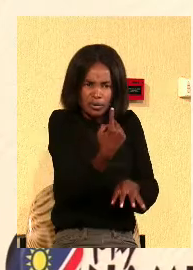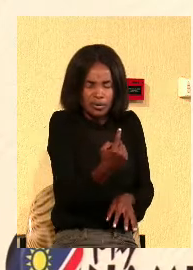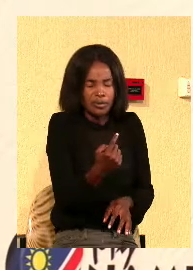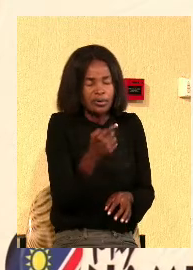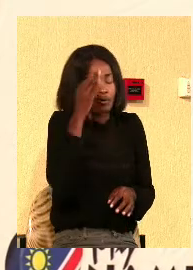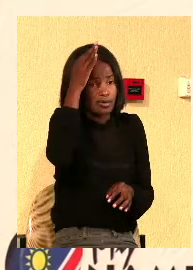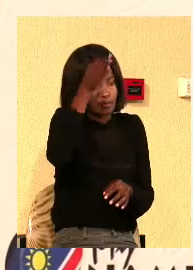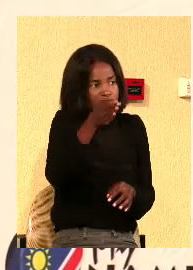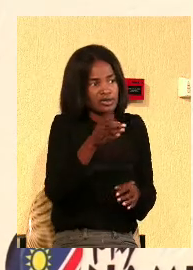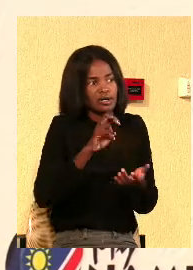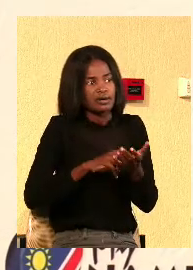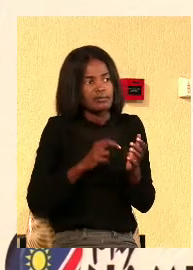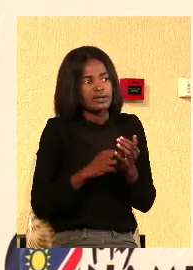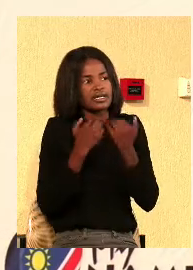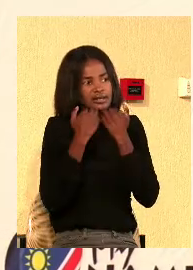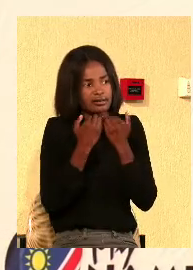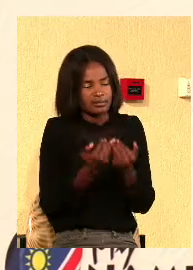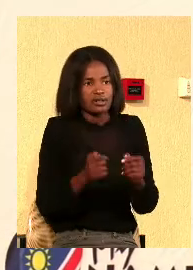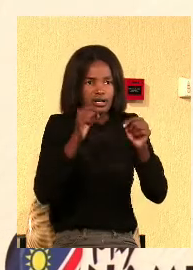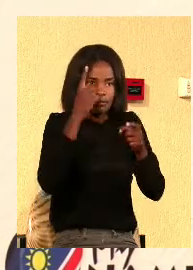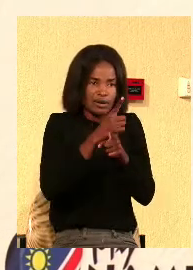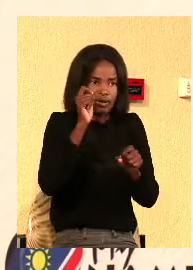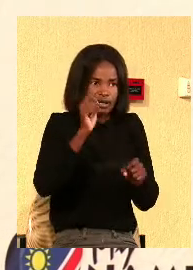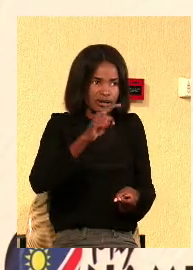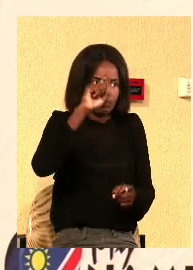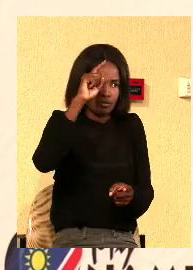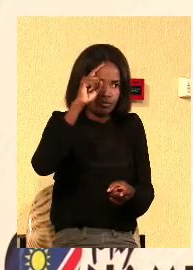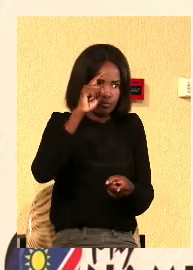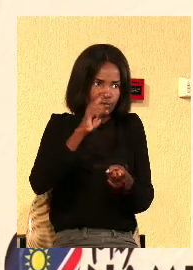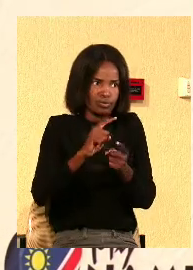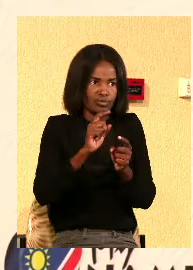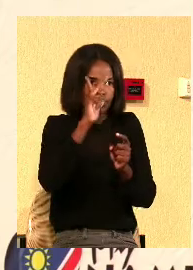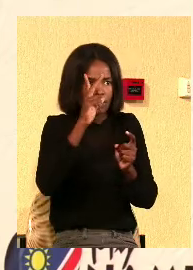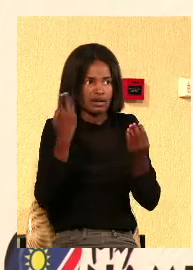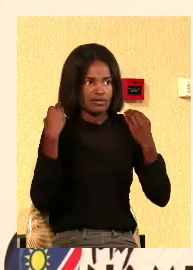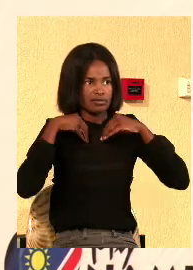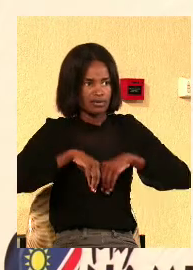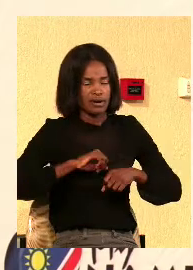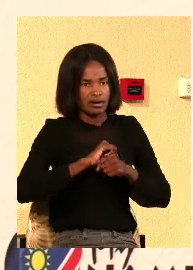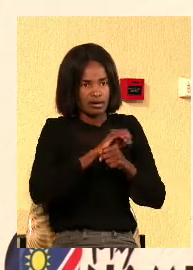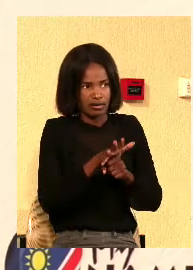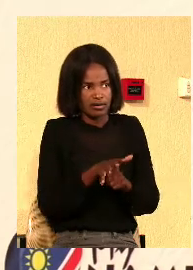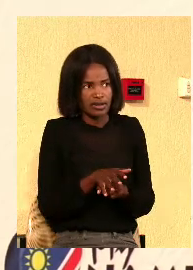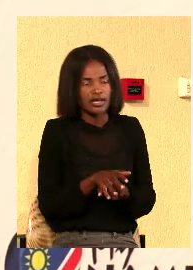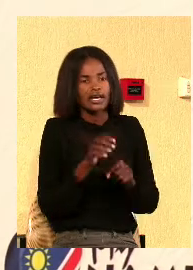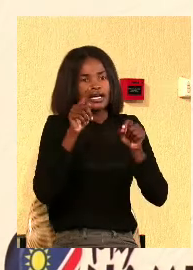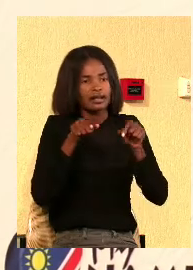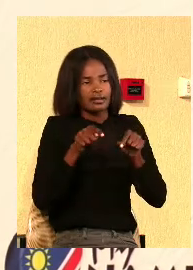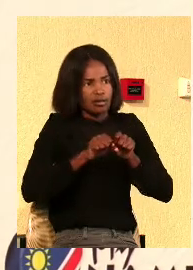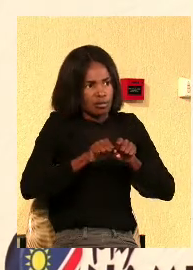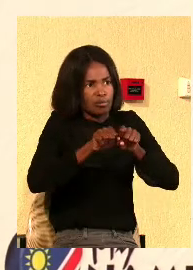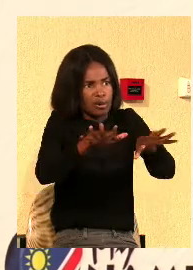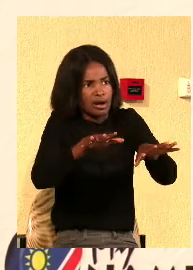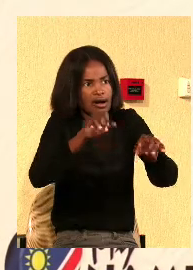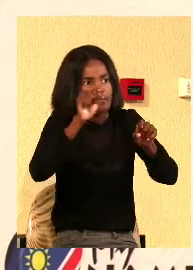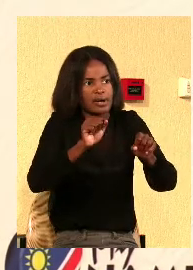are reducing the number of cases. We are making efforts to slow the transmission, and we